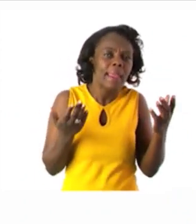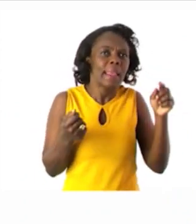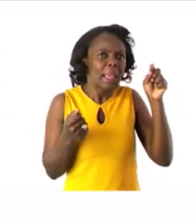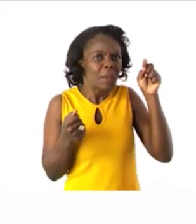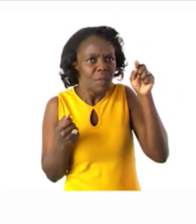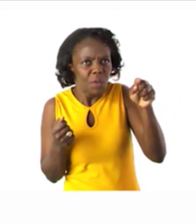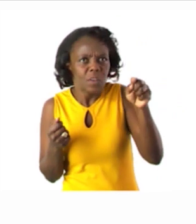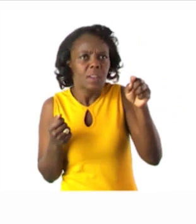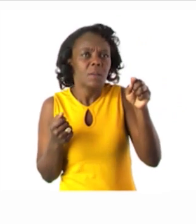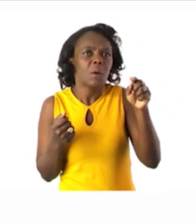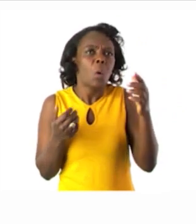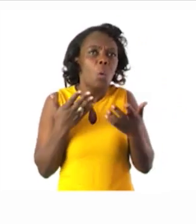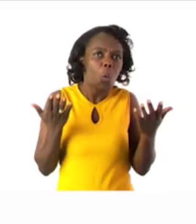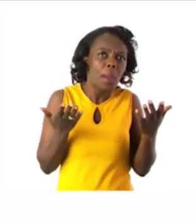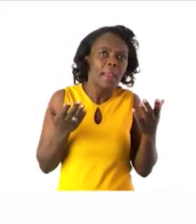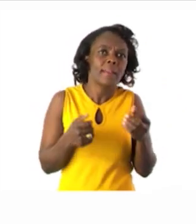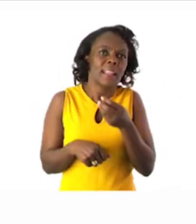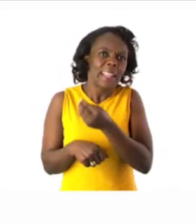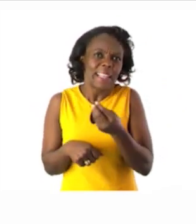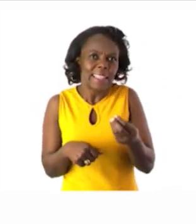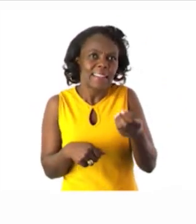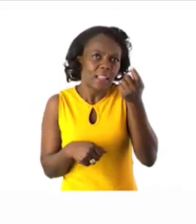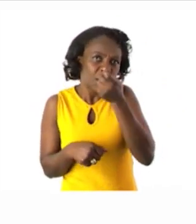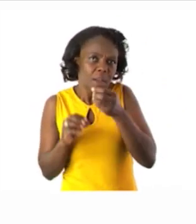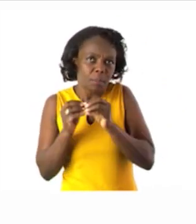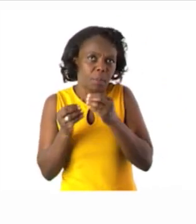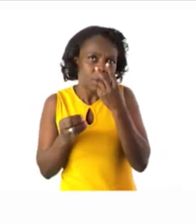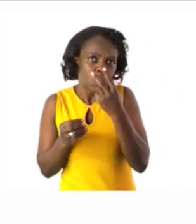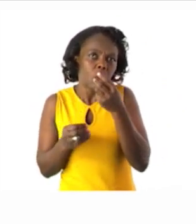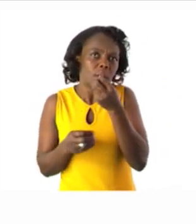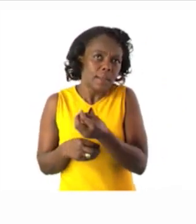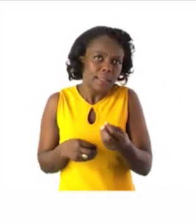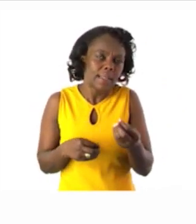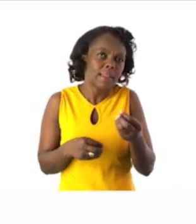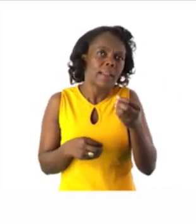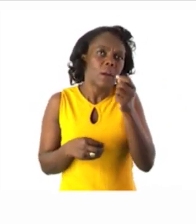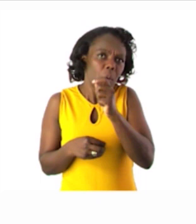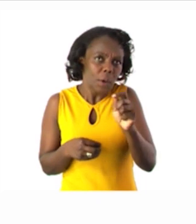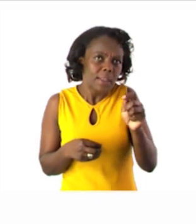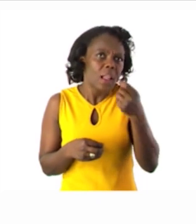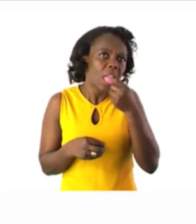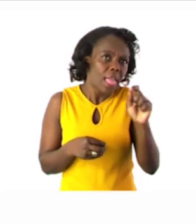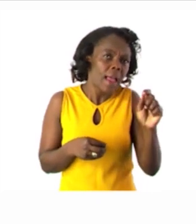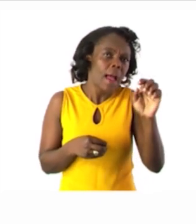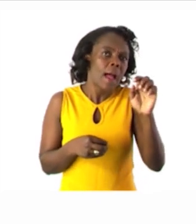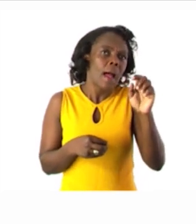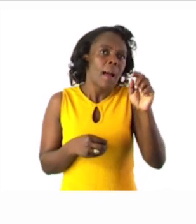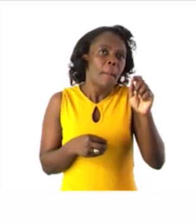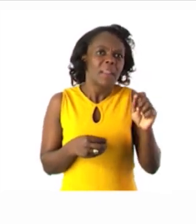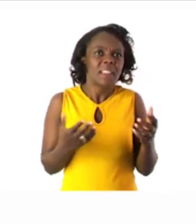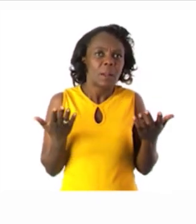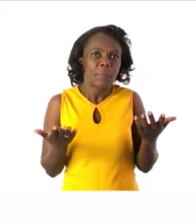Check for me that sentence and change the letter. I love my family. In April,